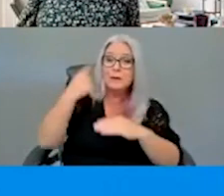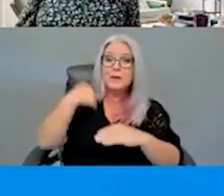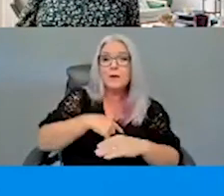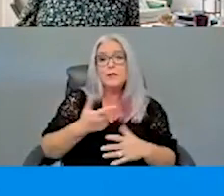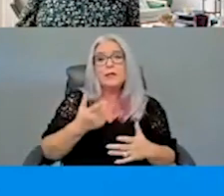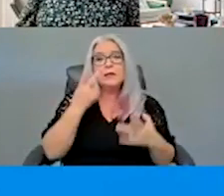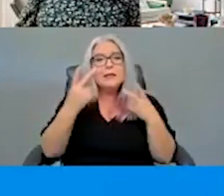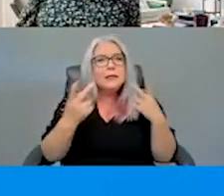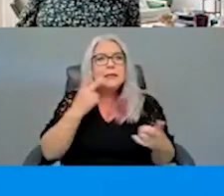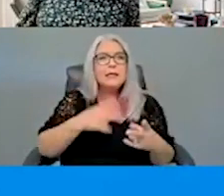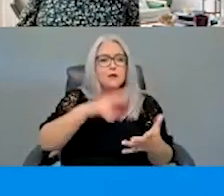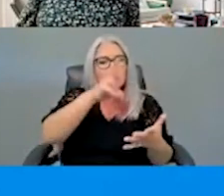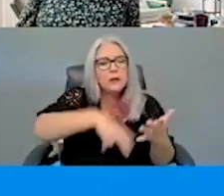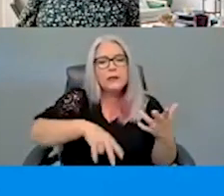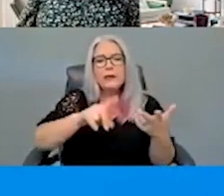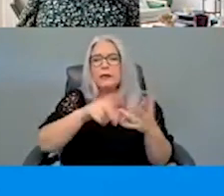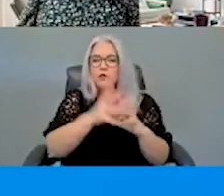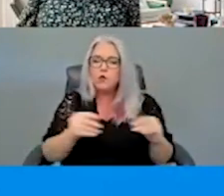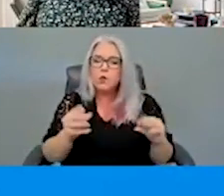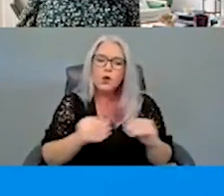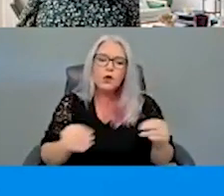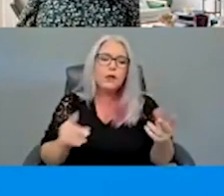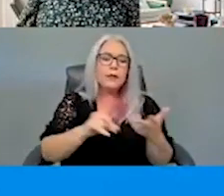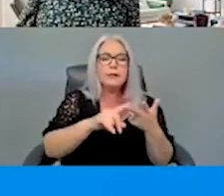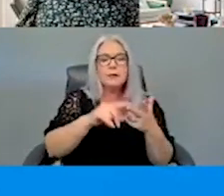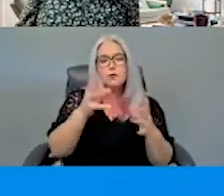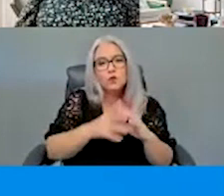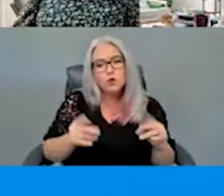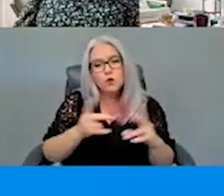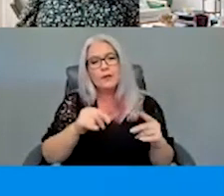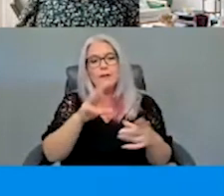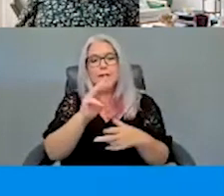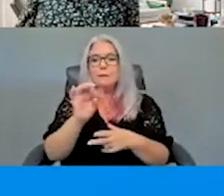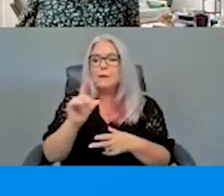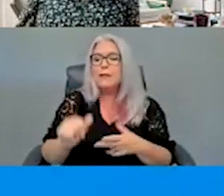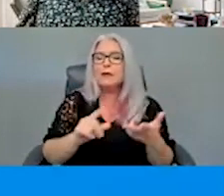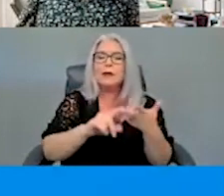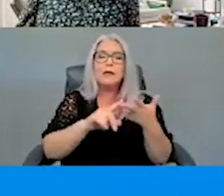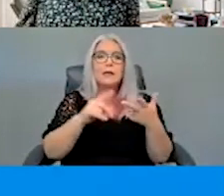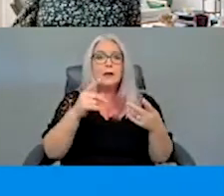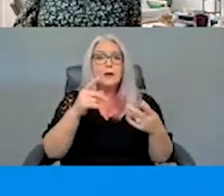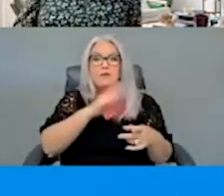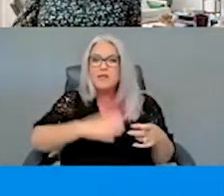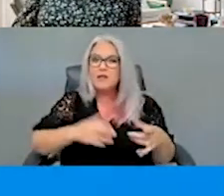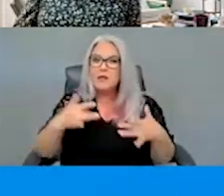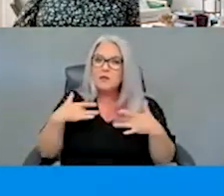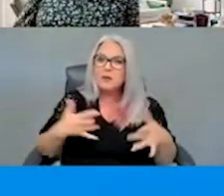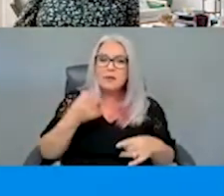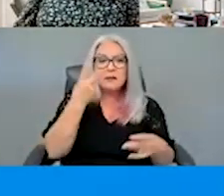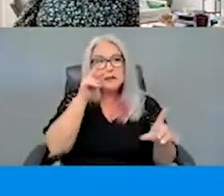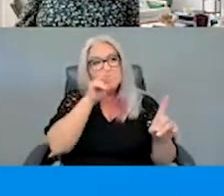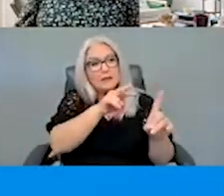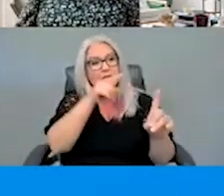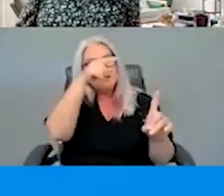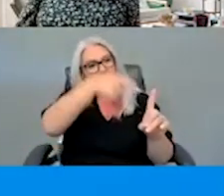our who are our teachers and who are our leaders in our communities, we never see people with disabilities, or if they have disabilities, we don't